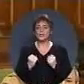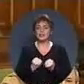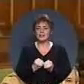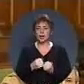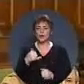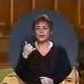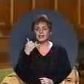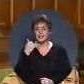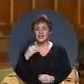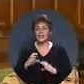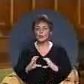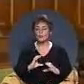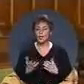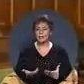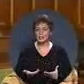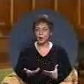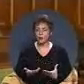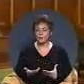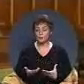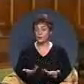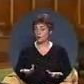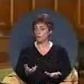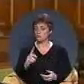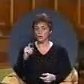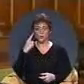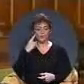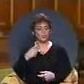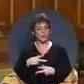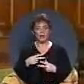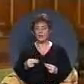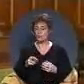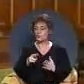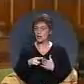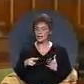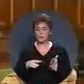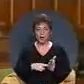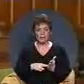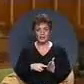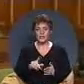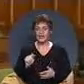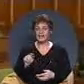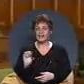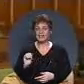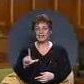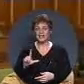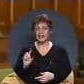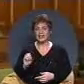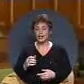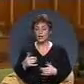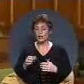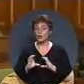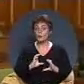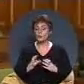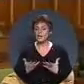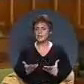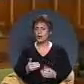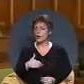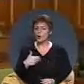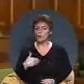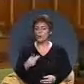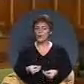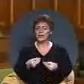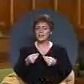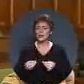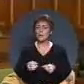the sector of telecommunications will be hurt because the government is no longer involved. Why doesn't he